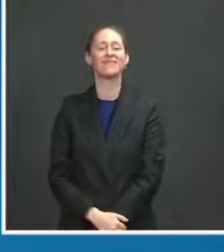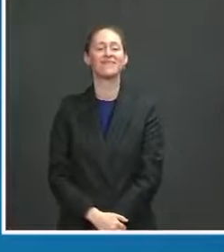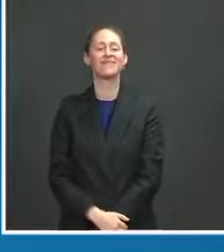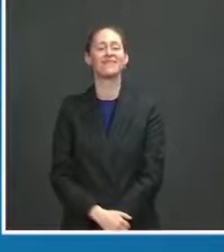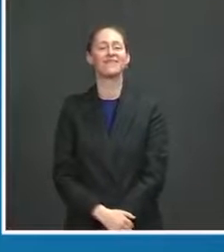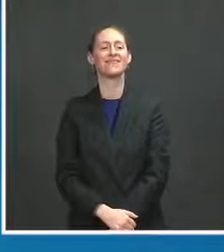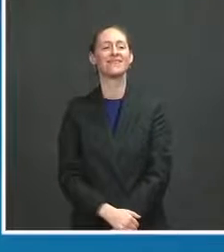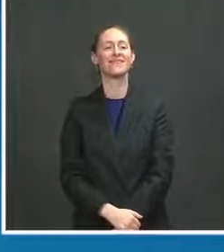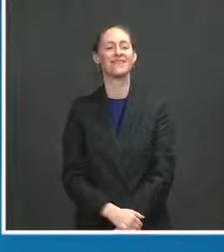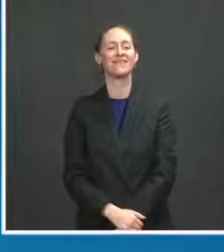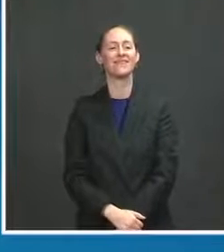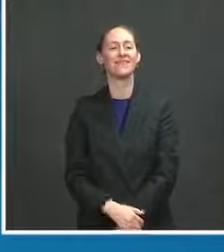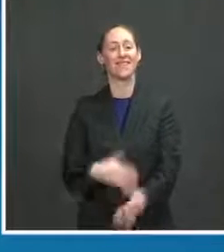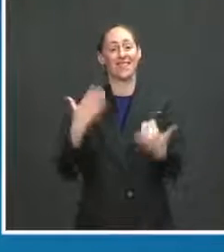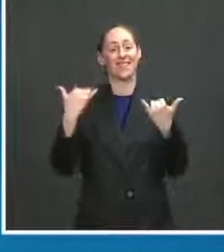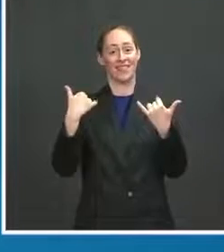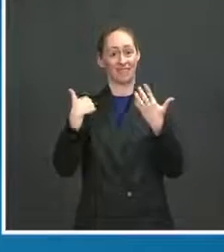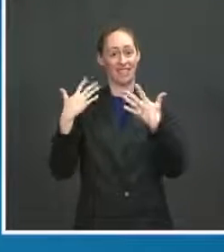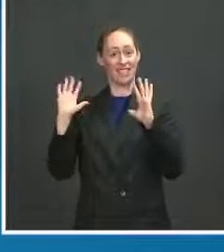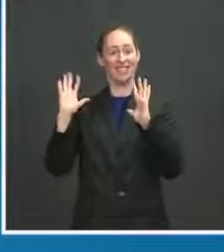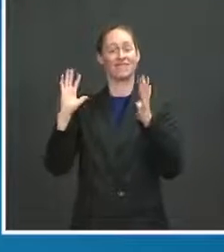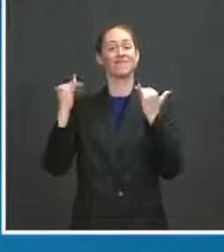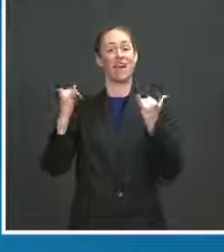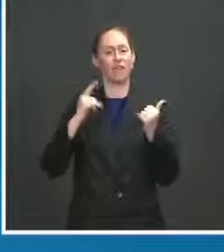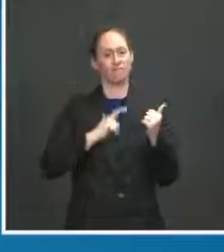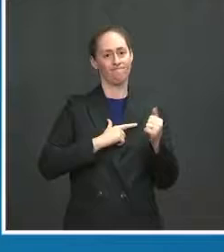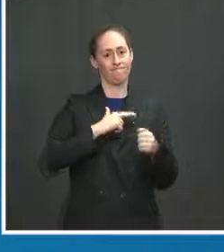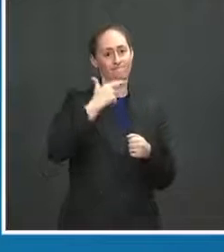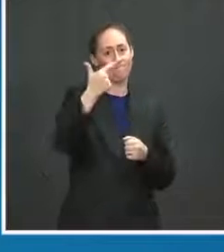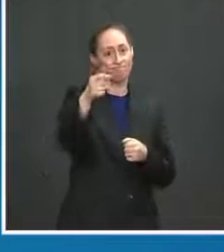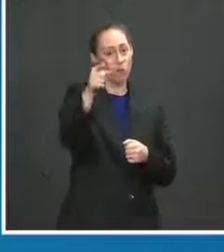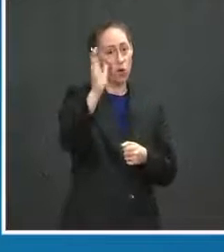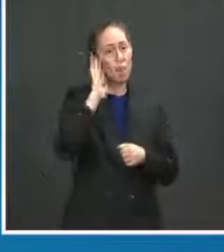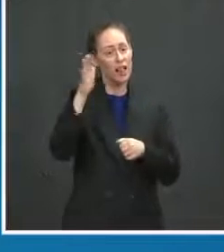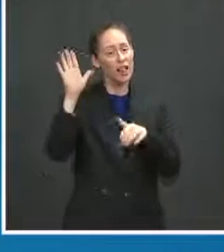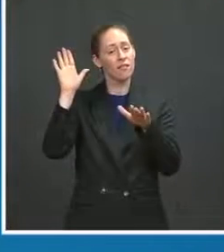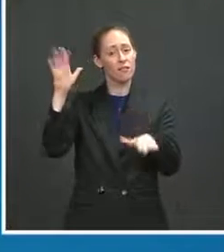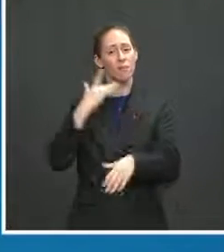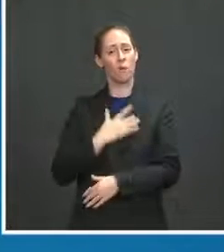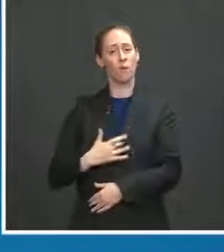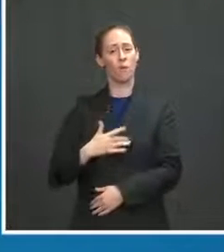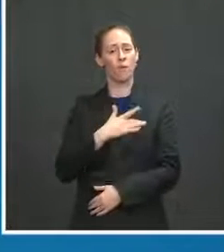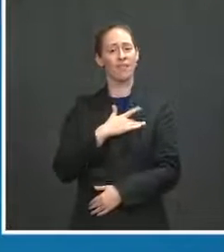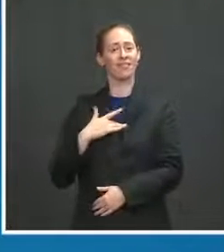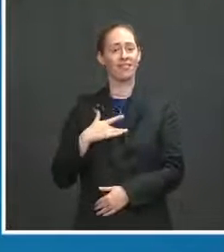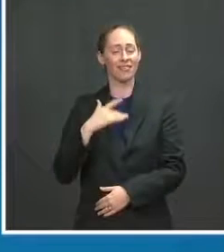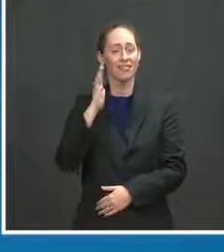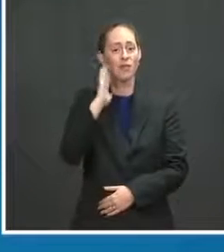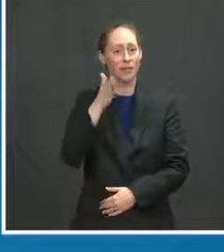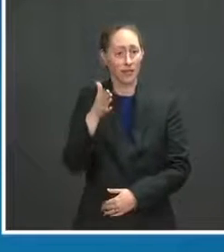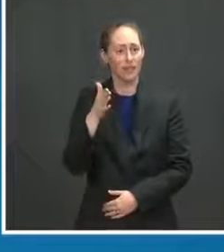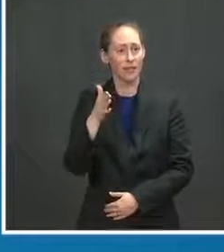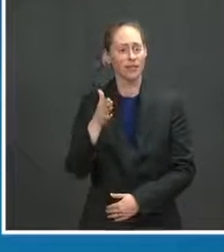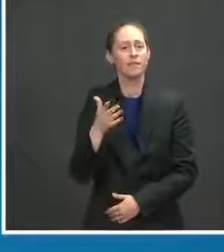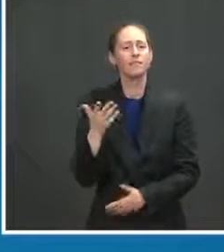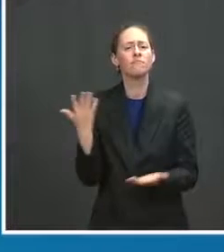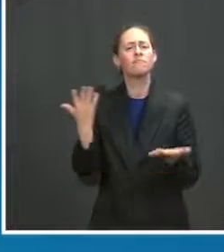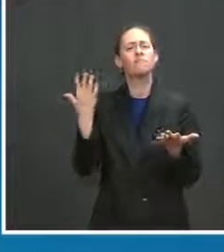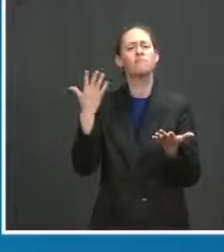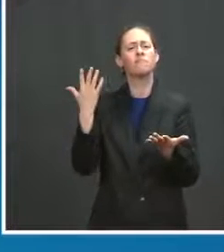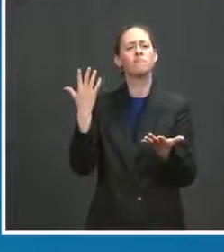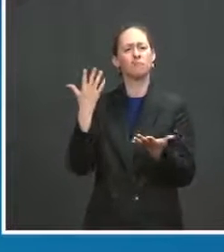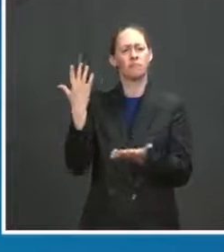An oath to support our Constitution and defend it